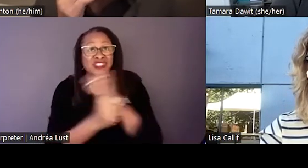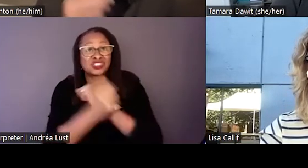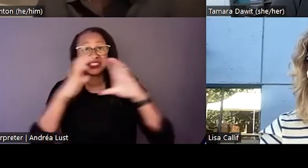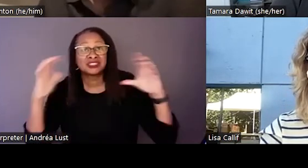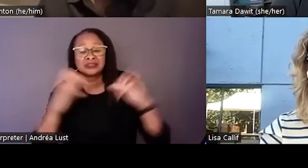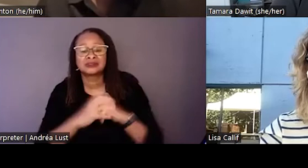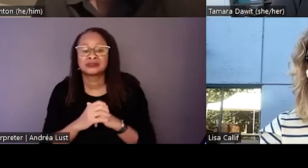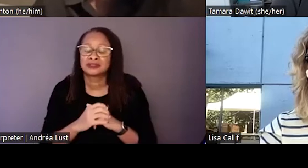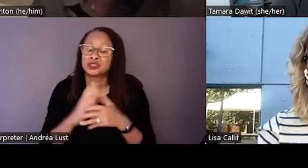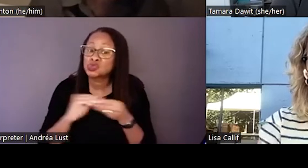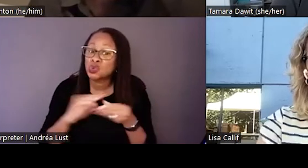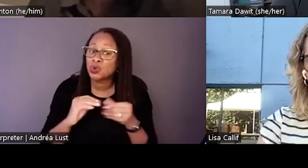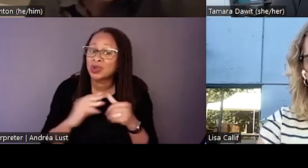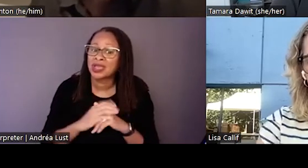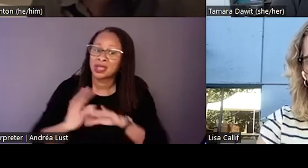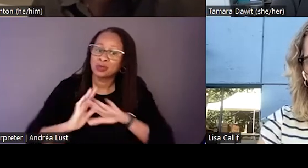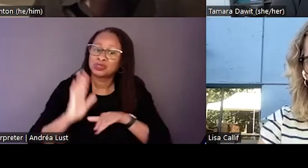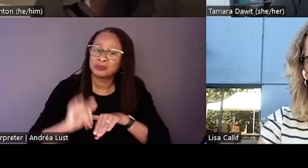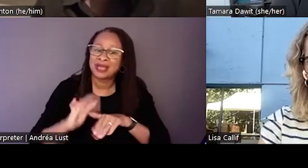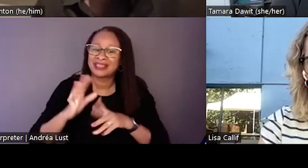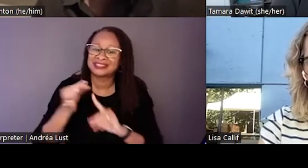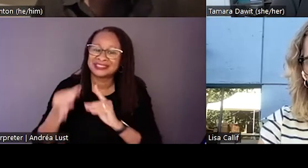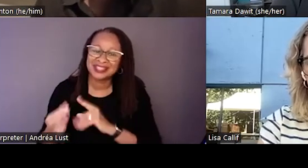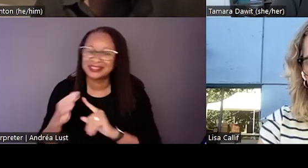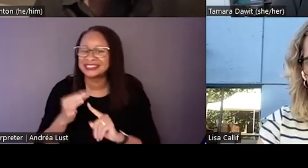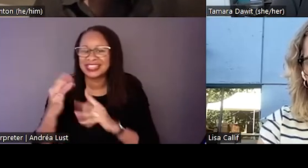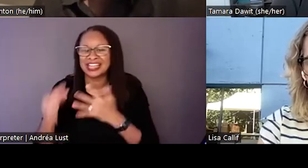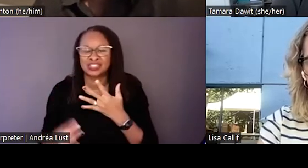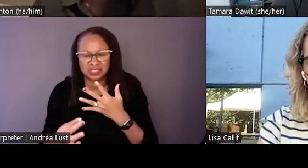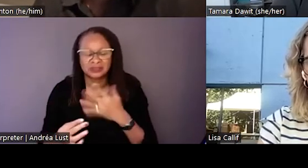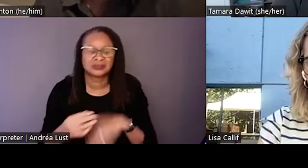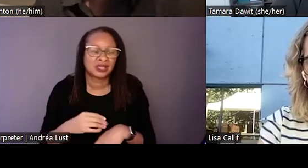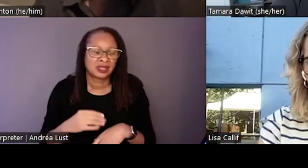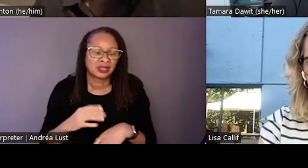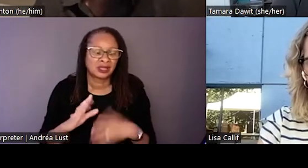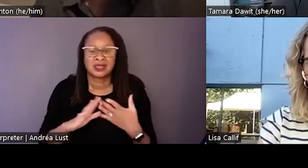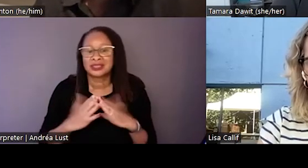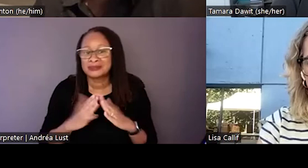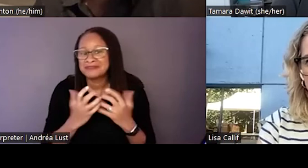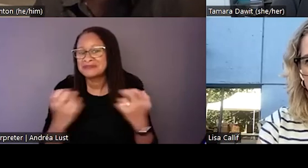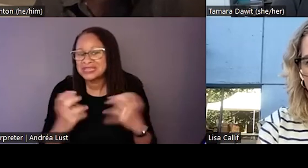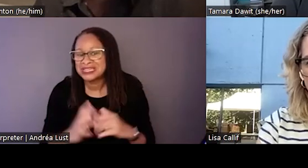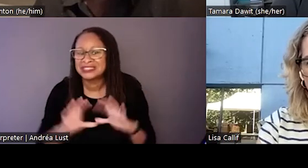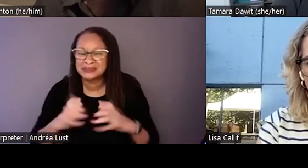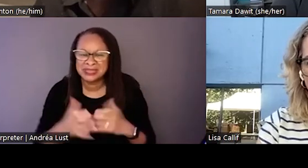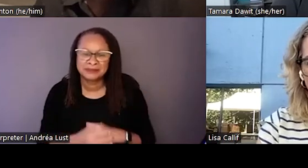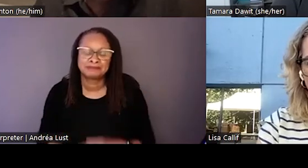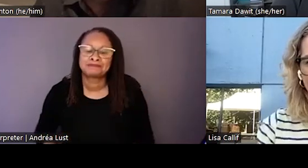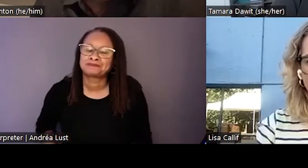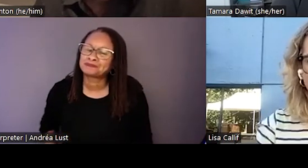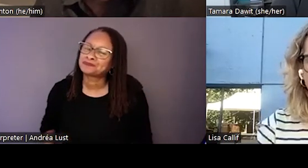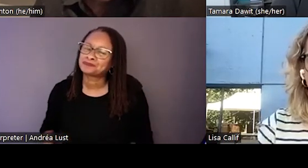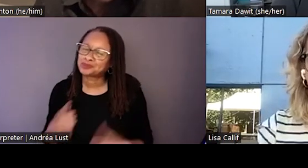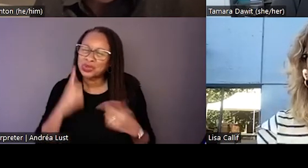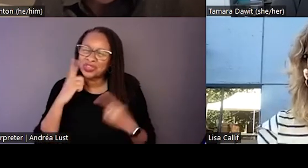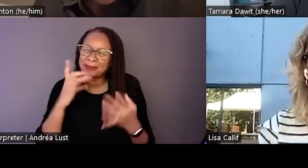pushed by the selection committees or like the curatorial teams' expectations? What do you think about